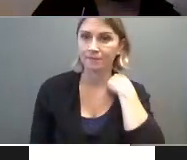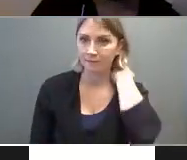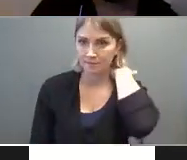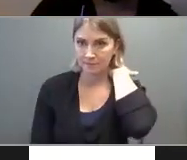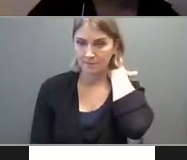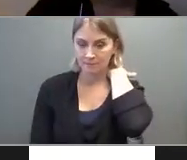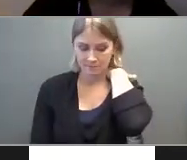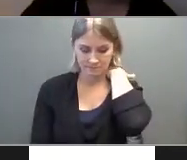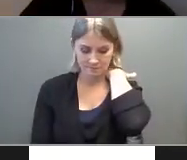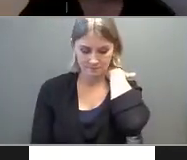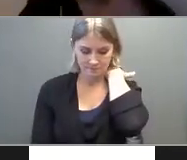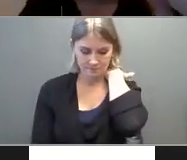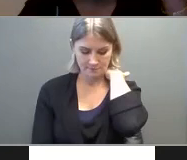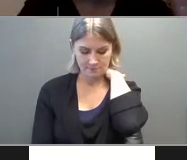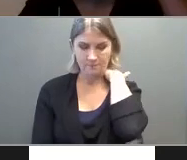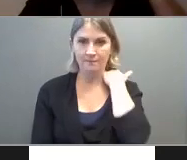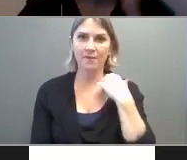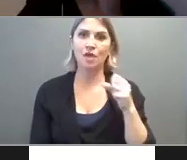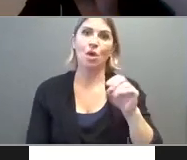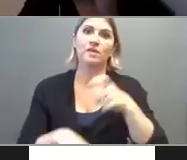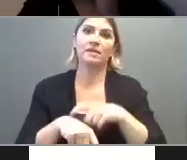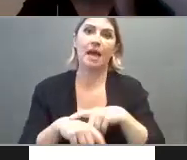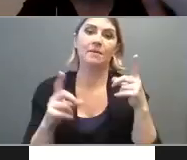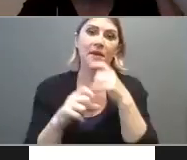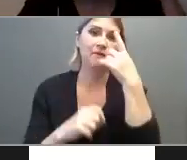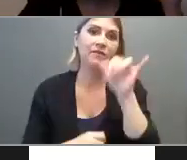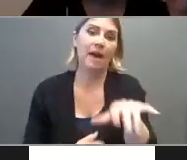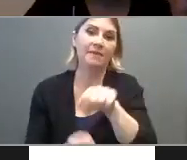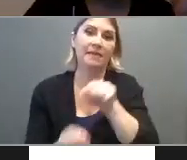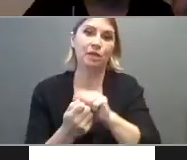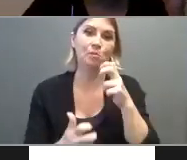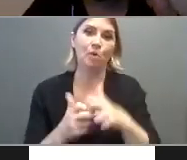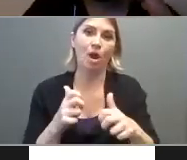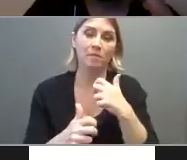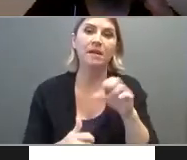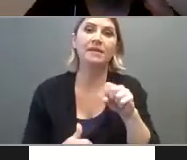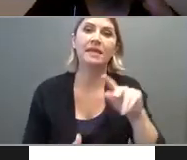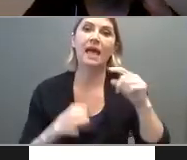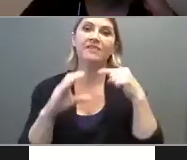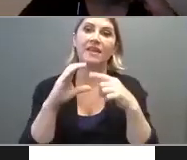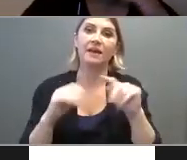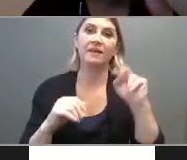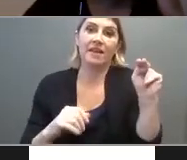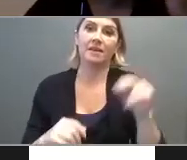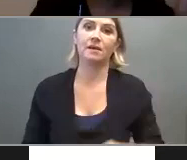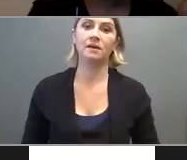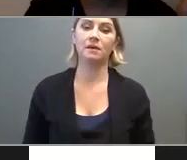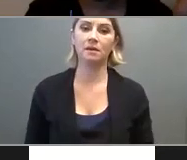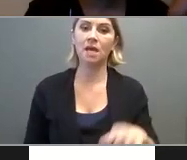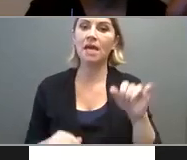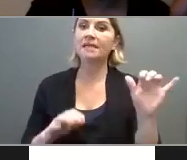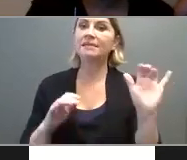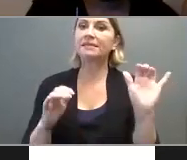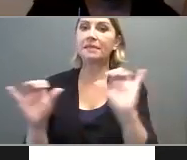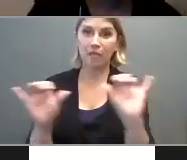right? Exactly. So the time complexity of this particular problem is theta of n. Similarly, we